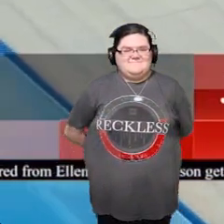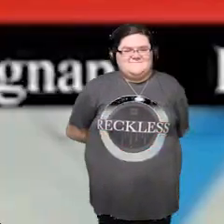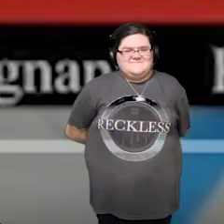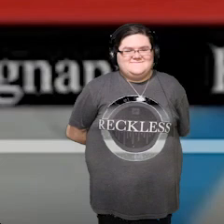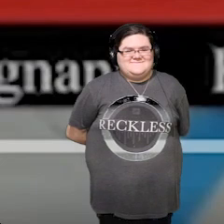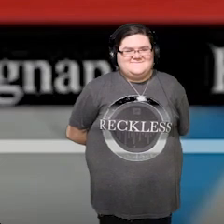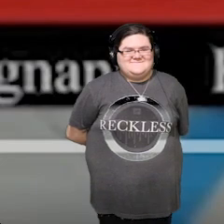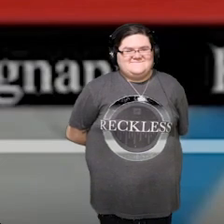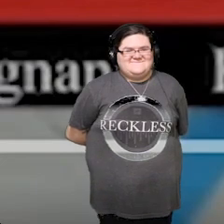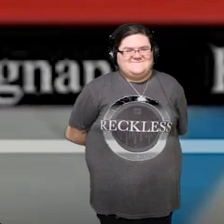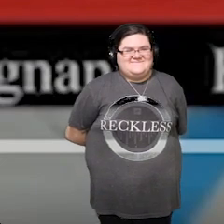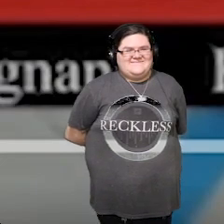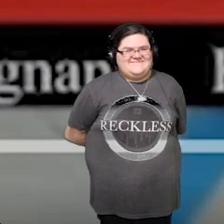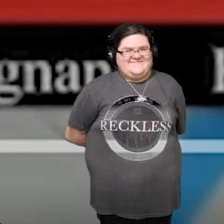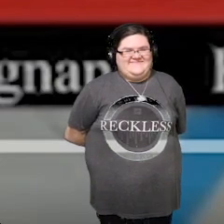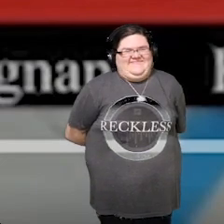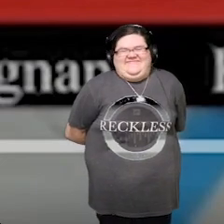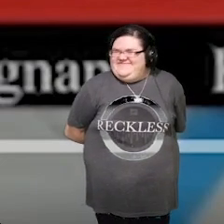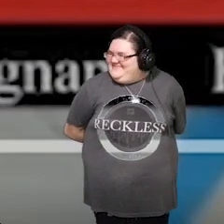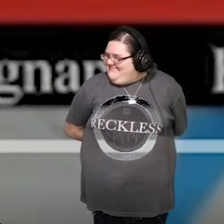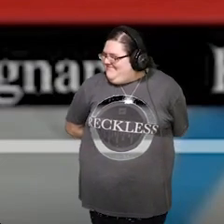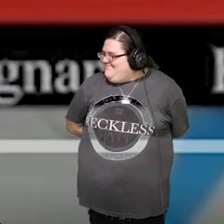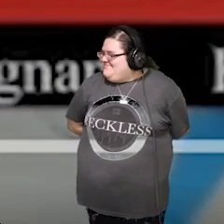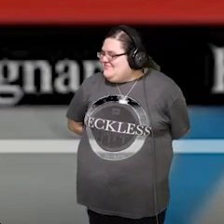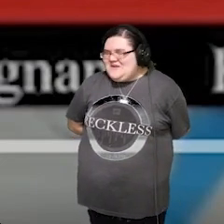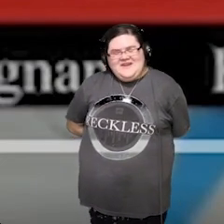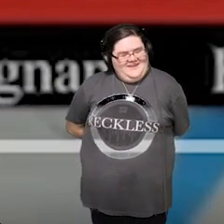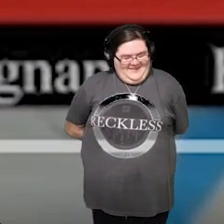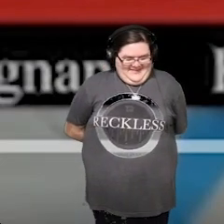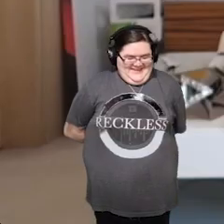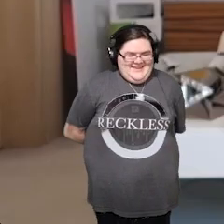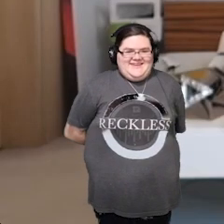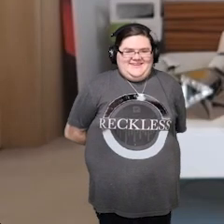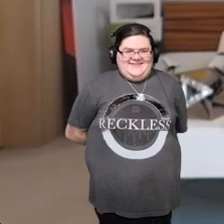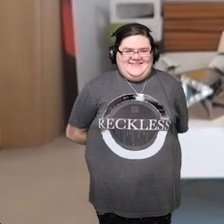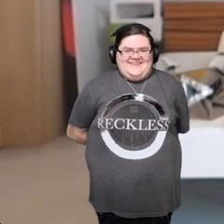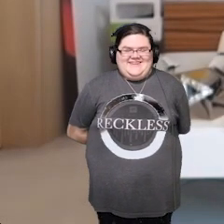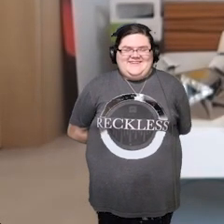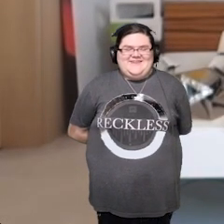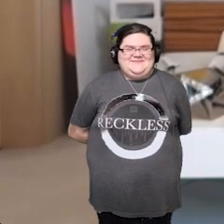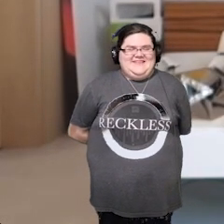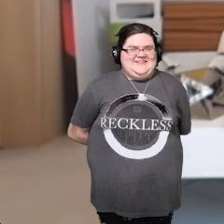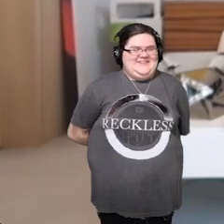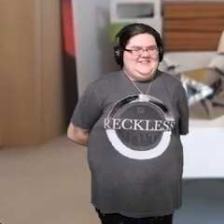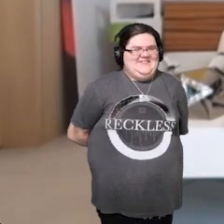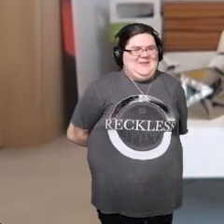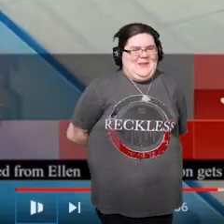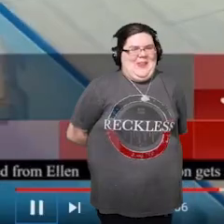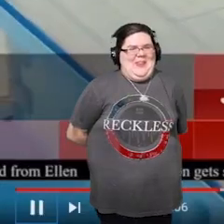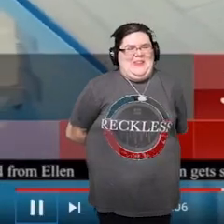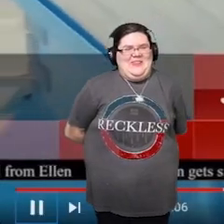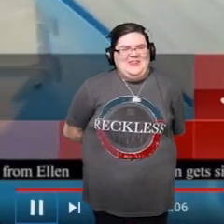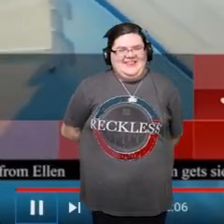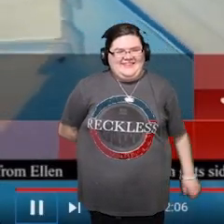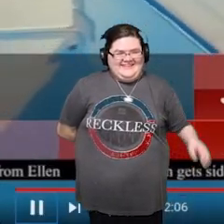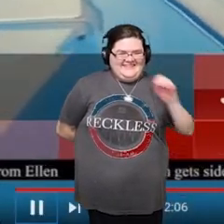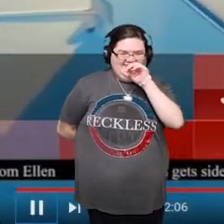Wait, what? KSI songs keep getting. Yep.